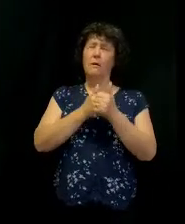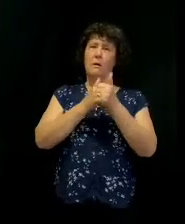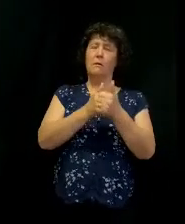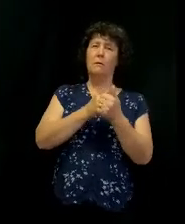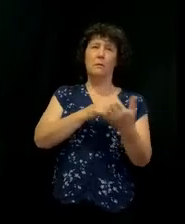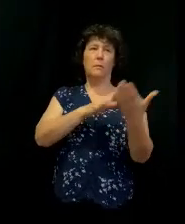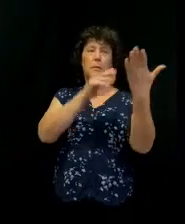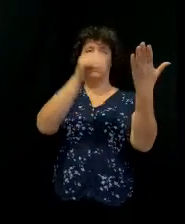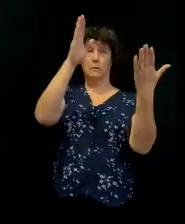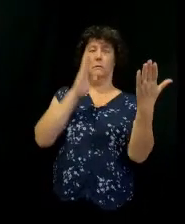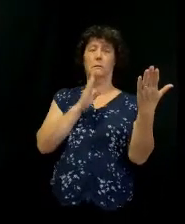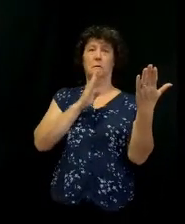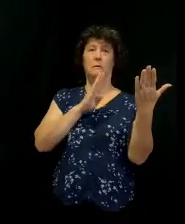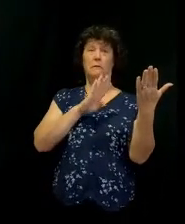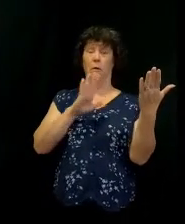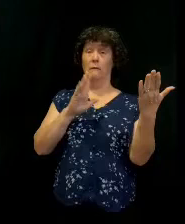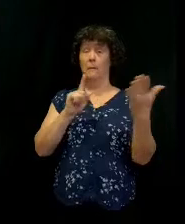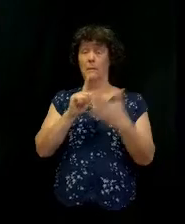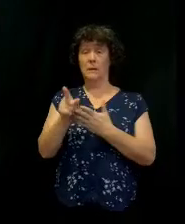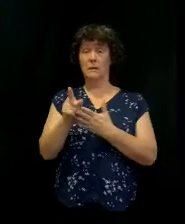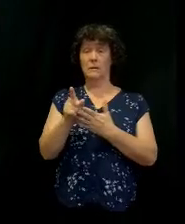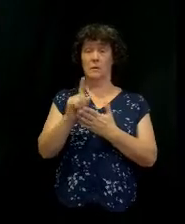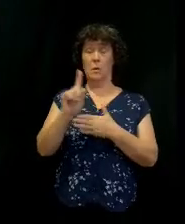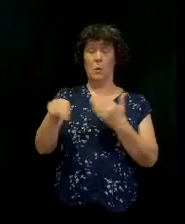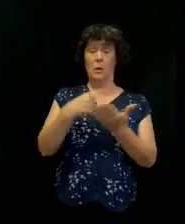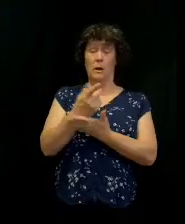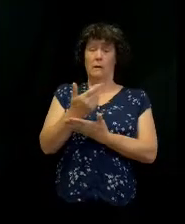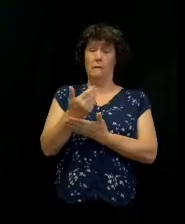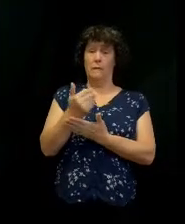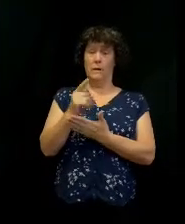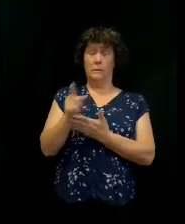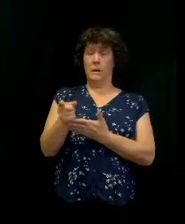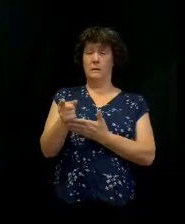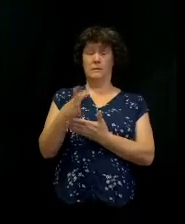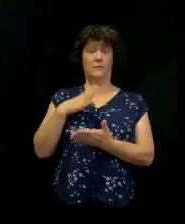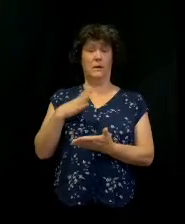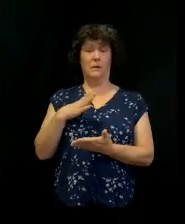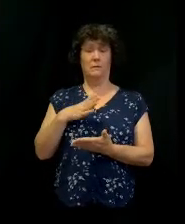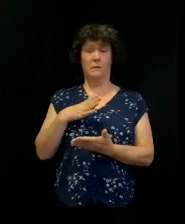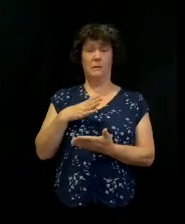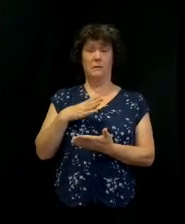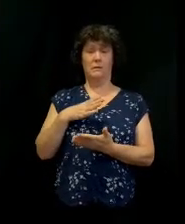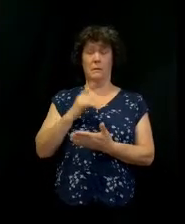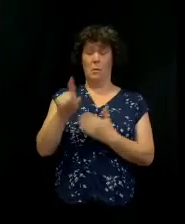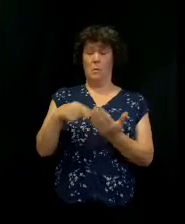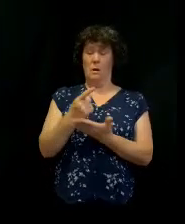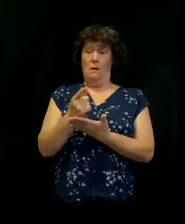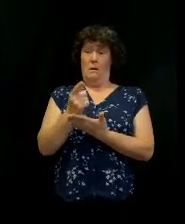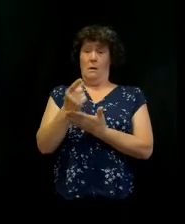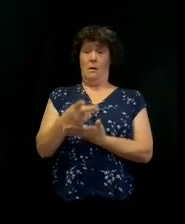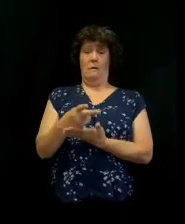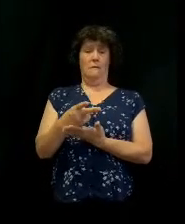minutes. If that's 45 minutes, 45 minutes. If that's an hour and 15 minutes, an hour and 15 minutes. If it's an hour and a half, it's an hour and a half.